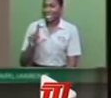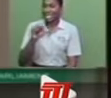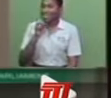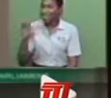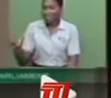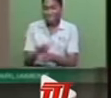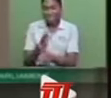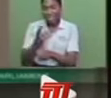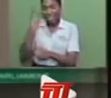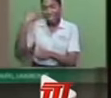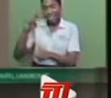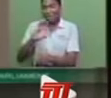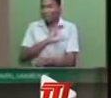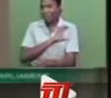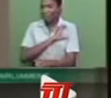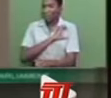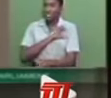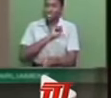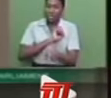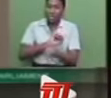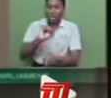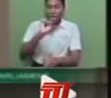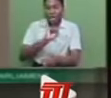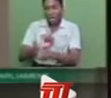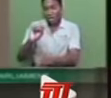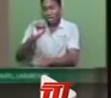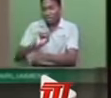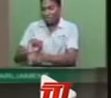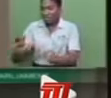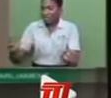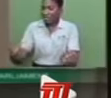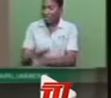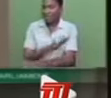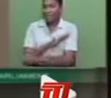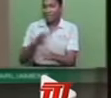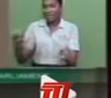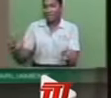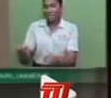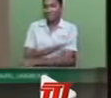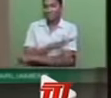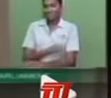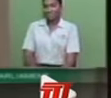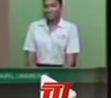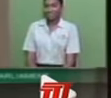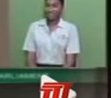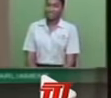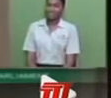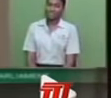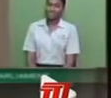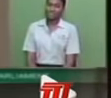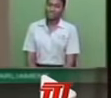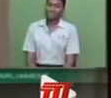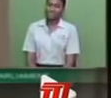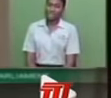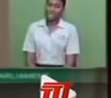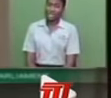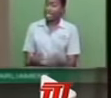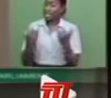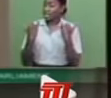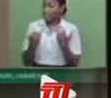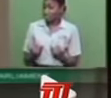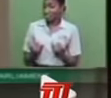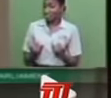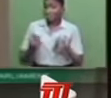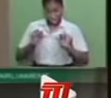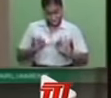to recruit the numbers required to sell or even to fill the present vacancies. Still on the TTPS,